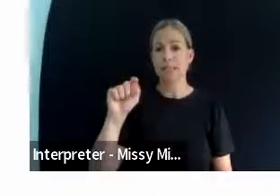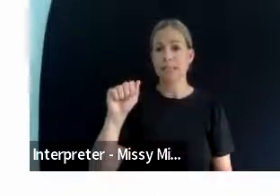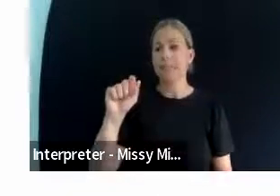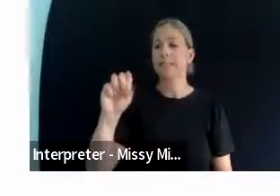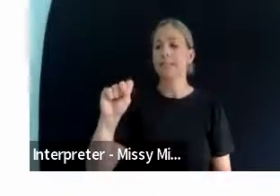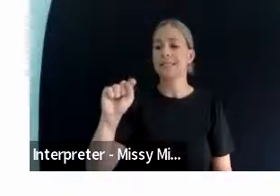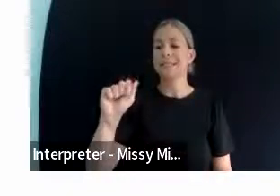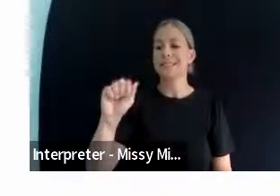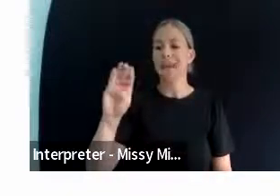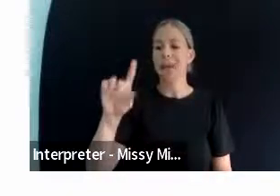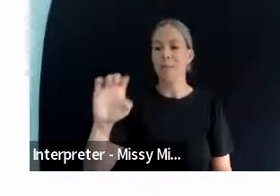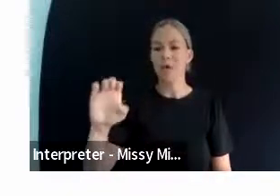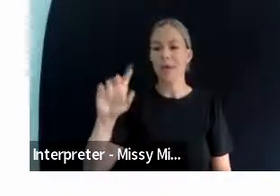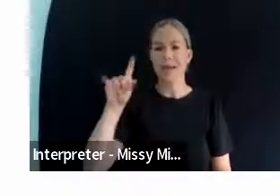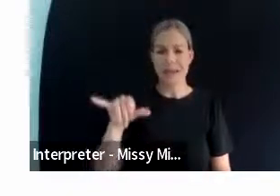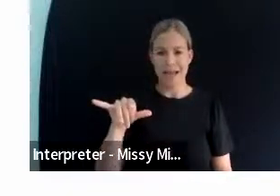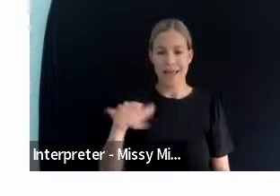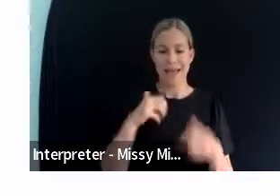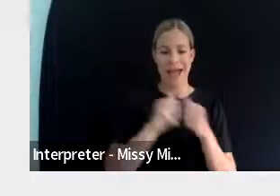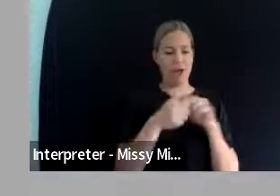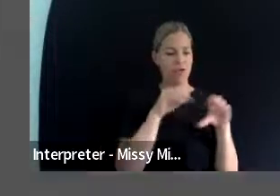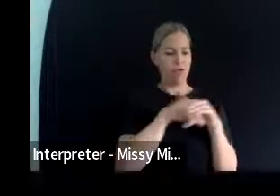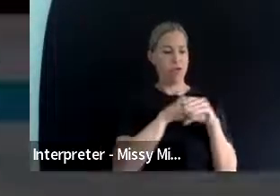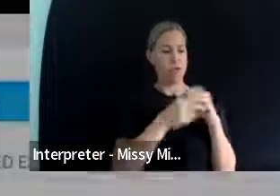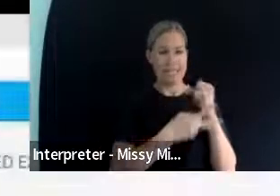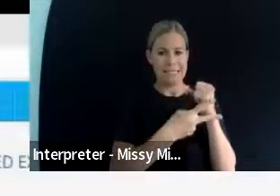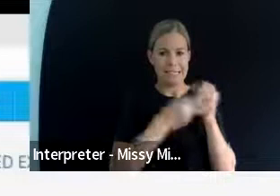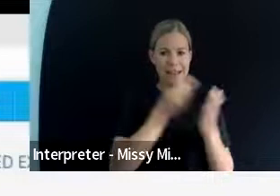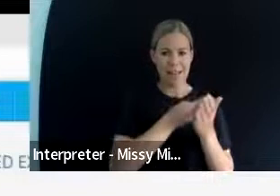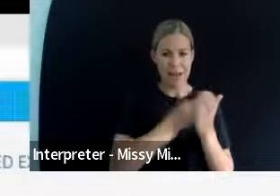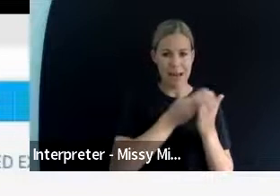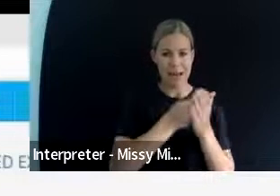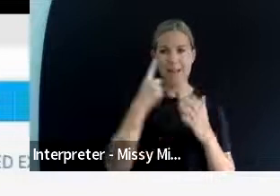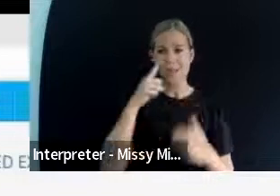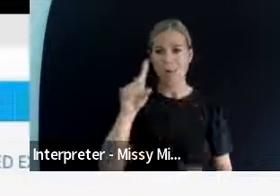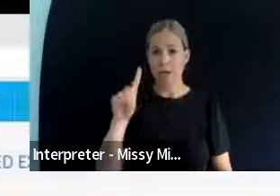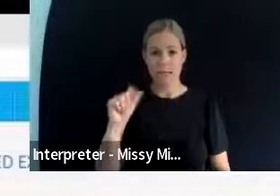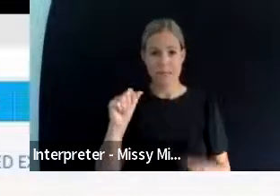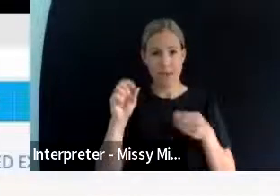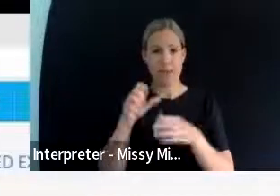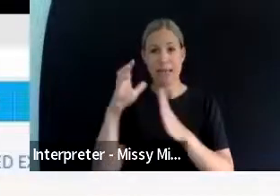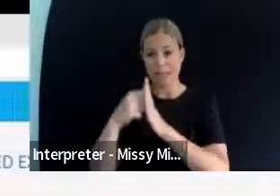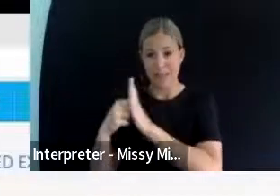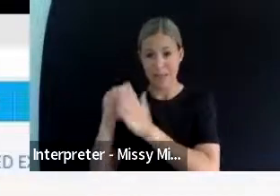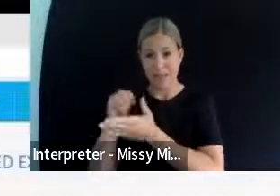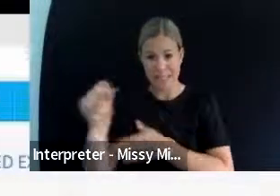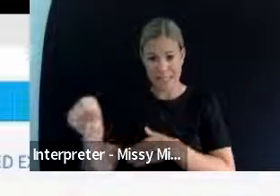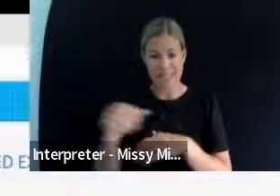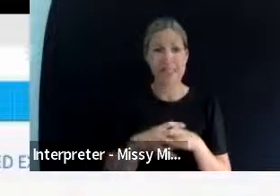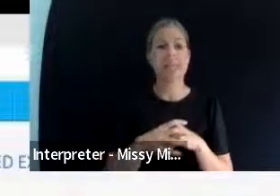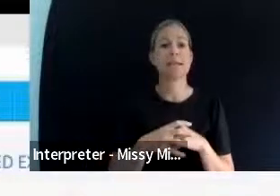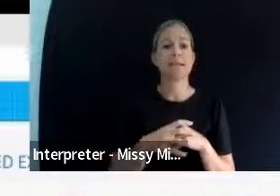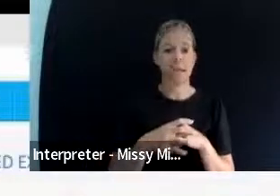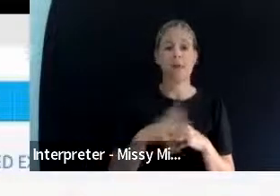could save money for qualified disability expenses. Stable accounts offer tax-free